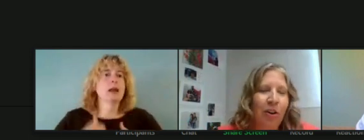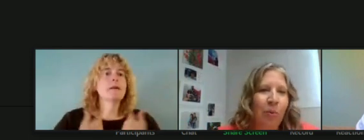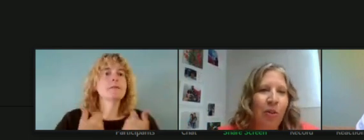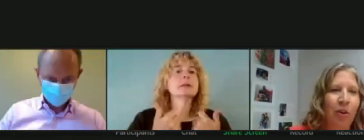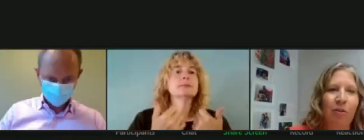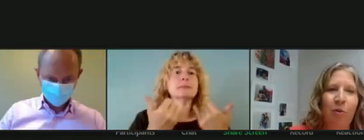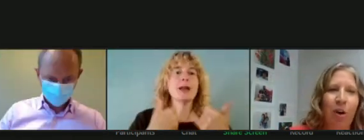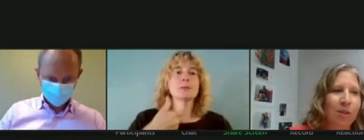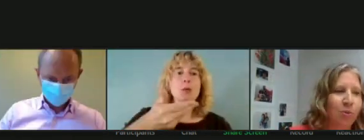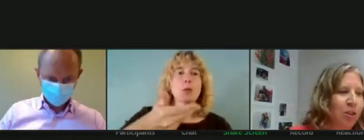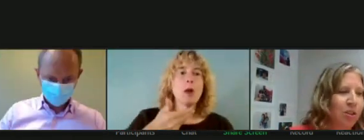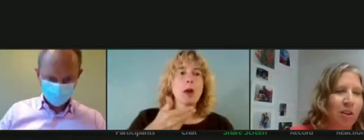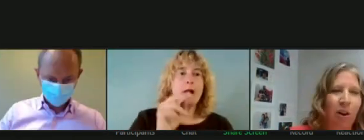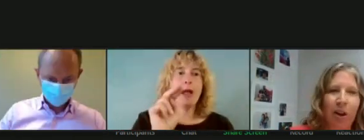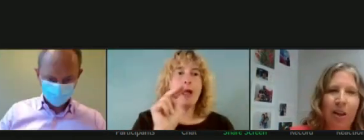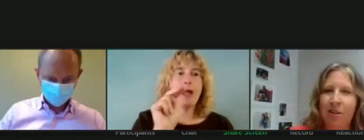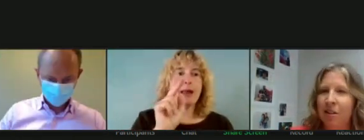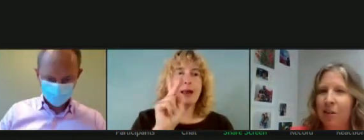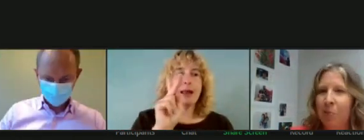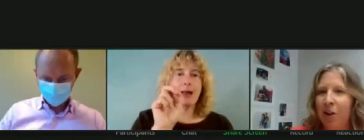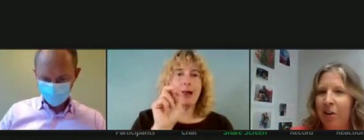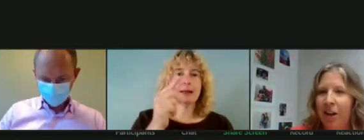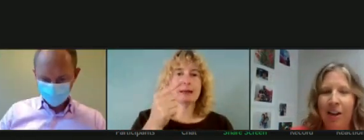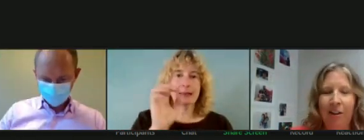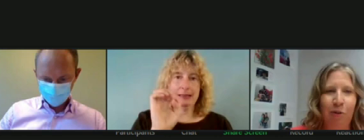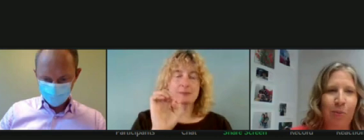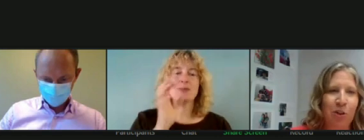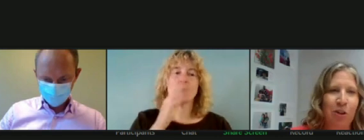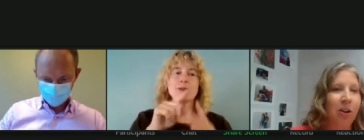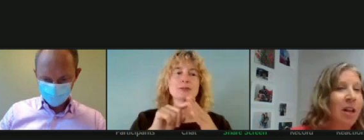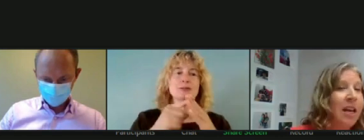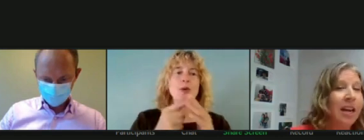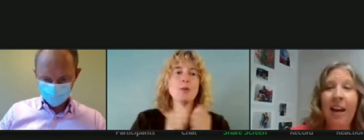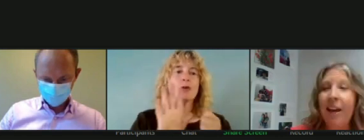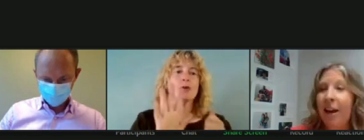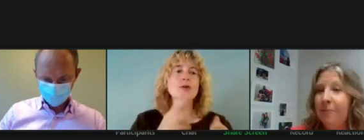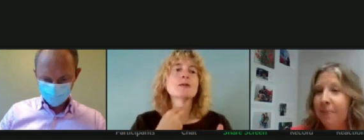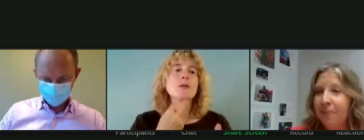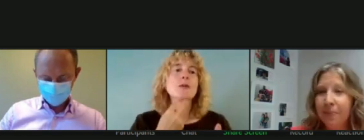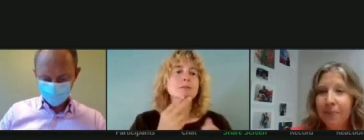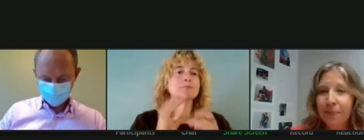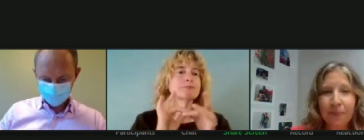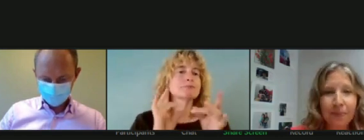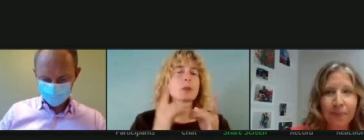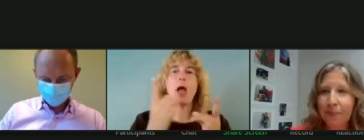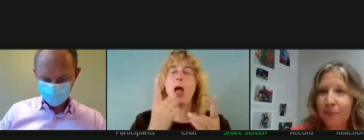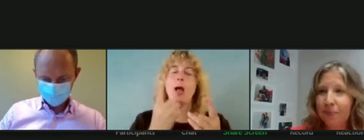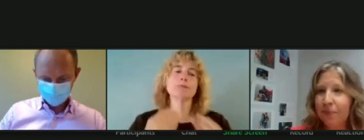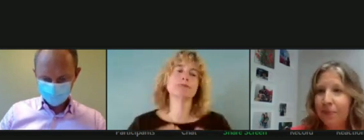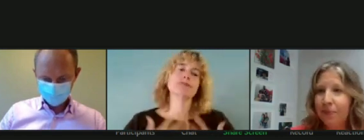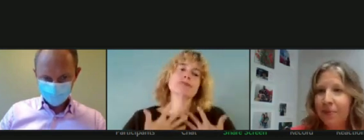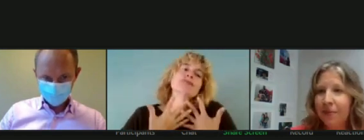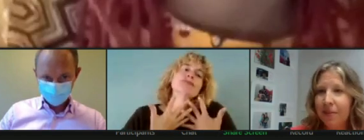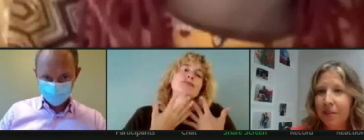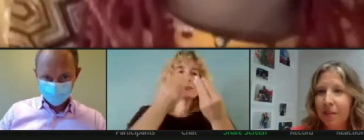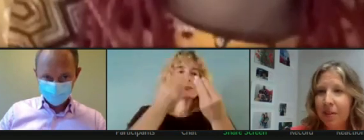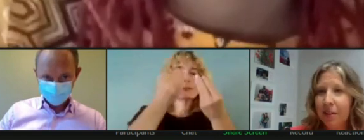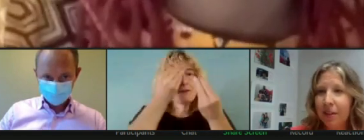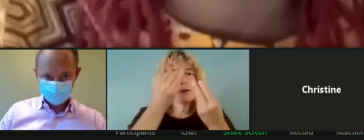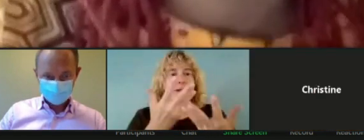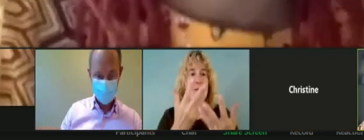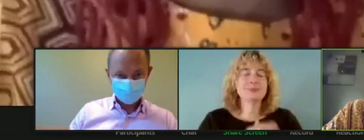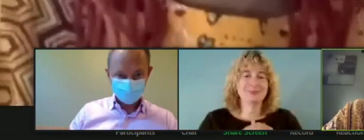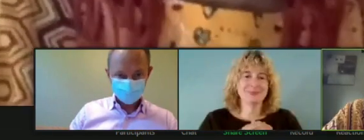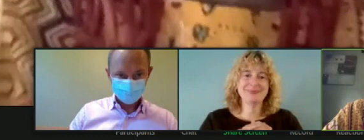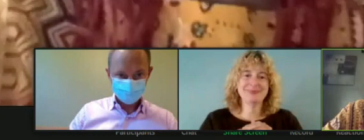with her voice, which is always inspiring and informational. Nkenge? Hi, everyone.